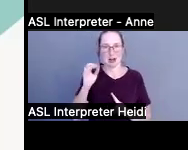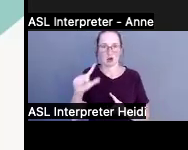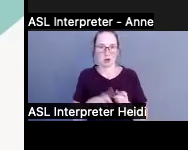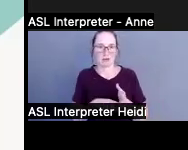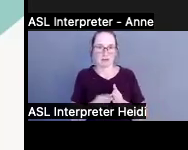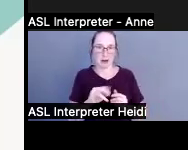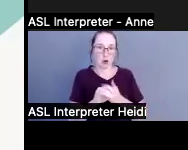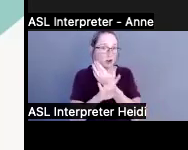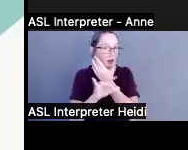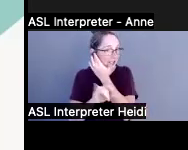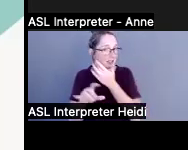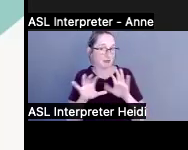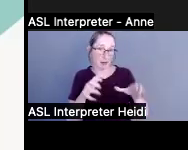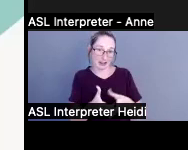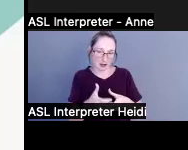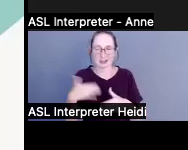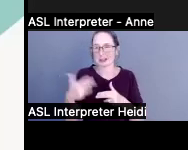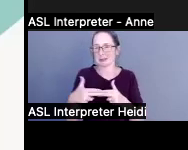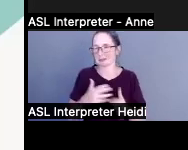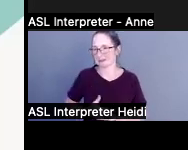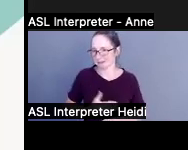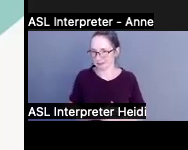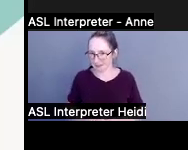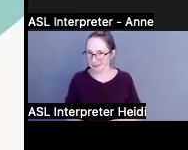minoritized populations. Next slide, please.